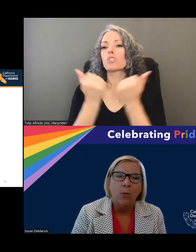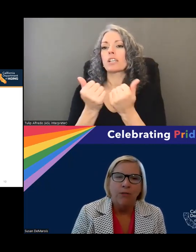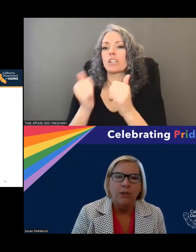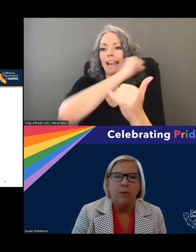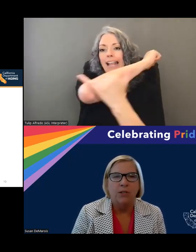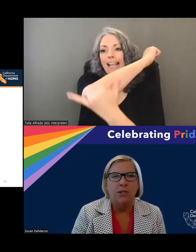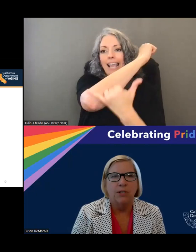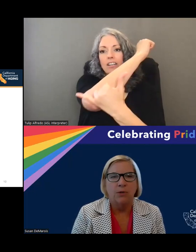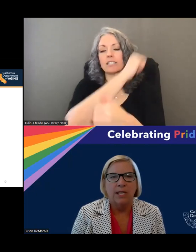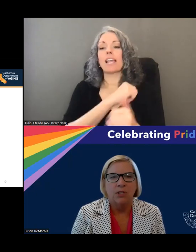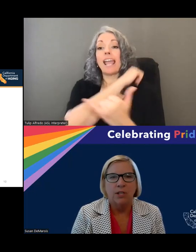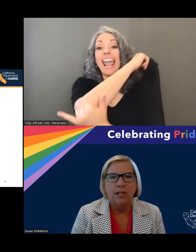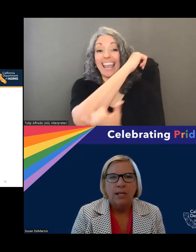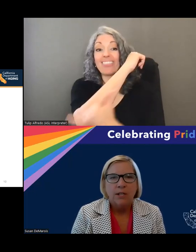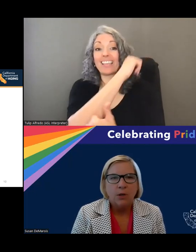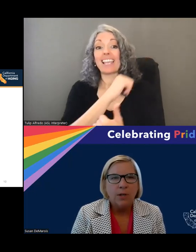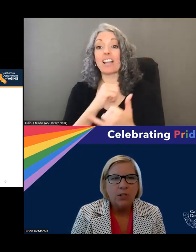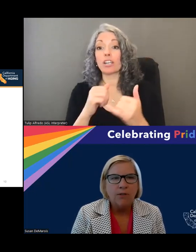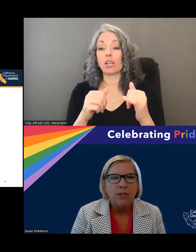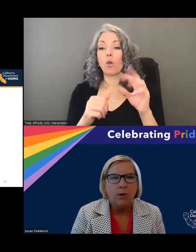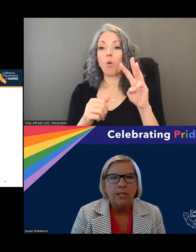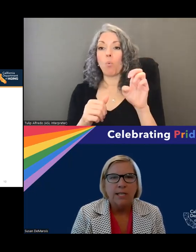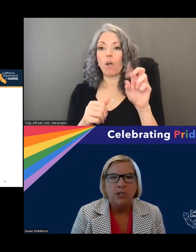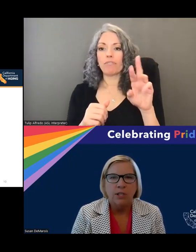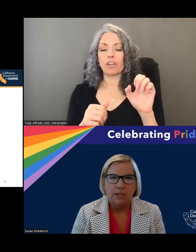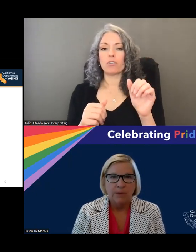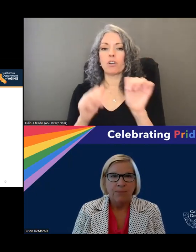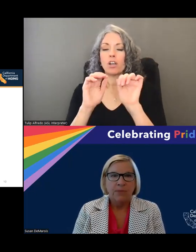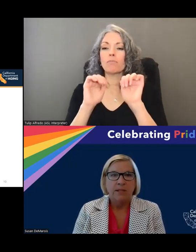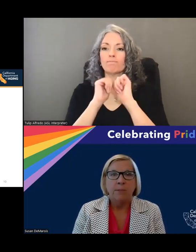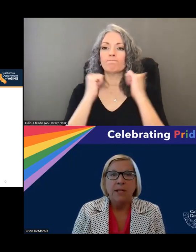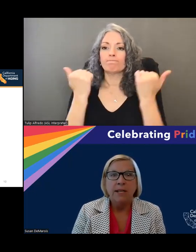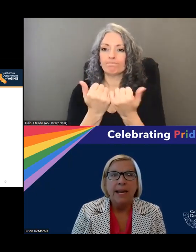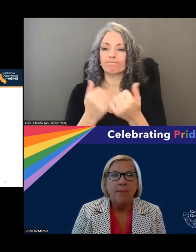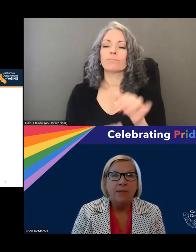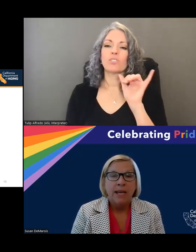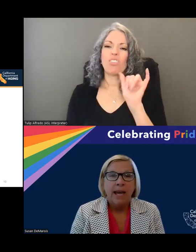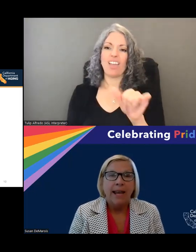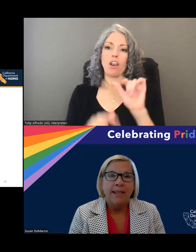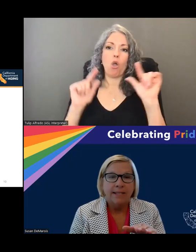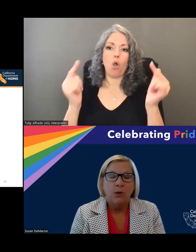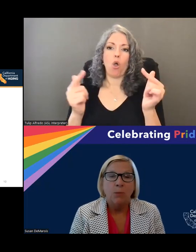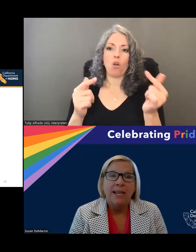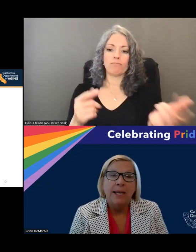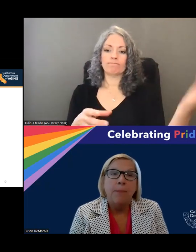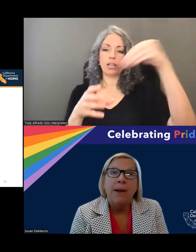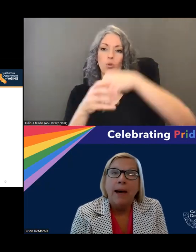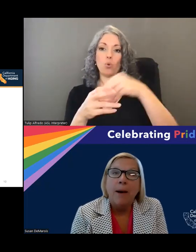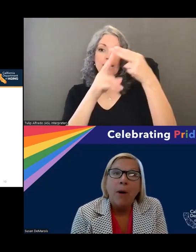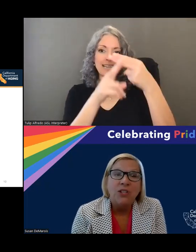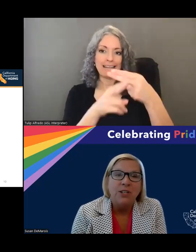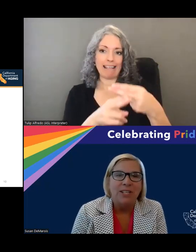the County Welfare Directors Association. So each of these organizations submitted names, and this is who makes